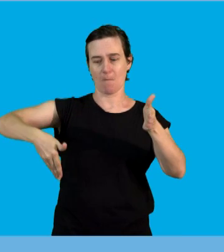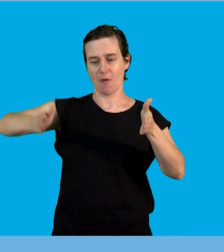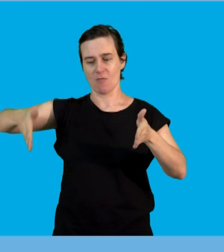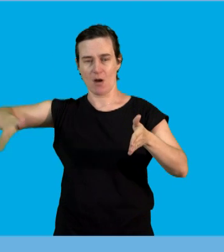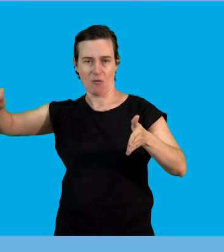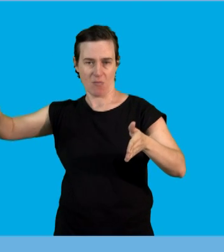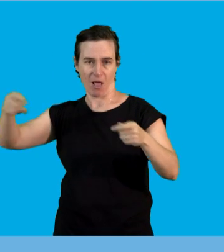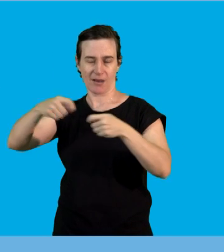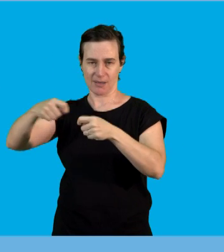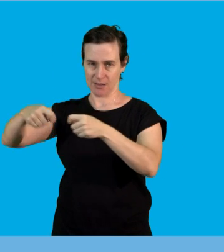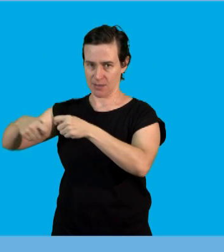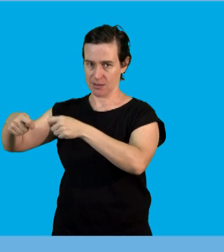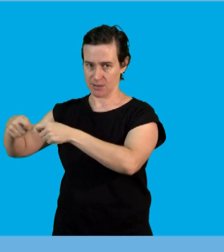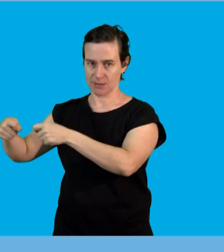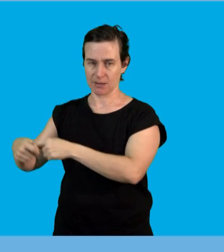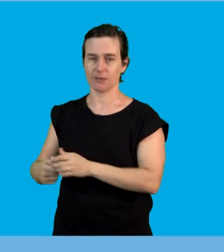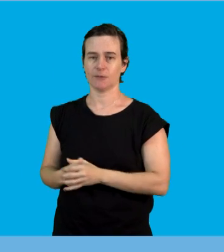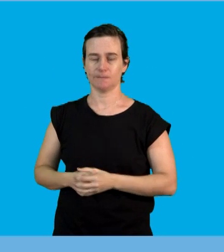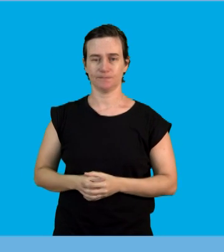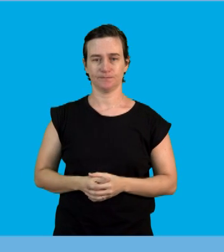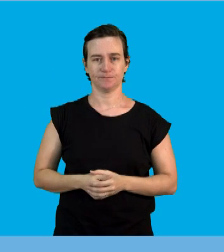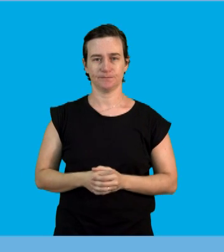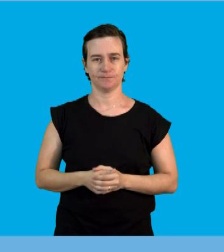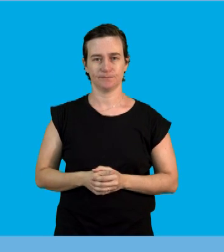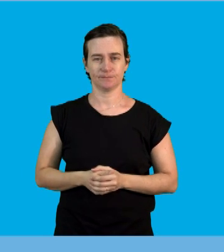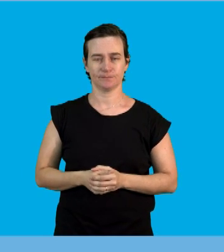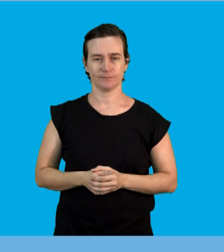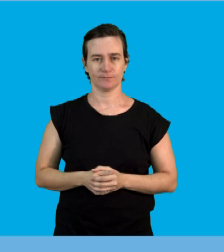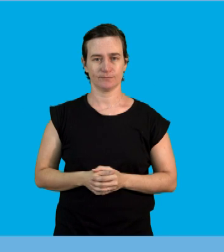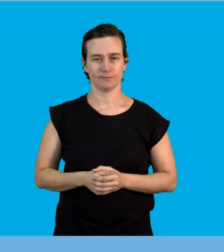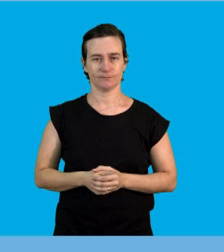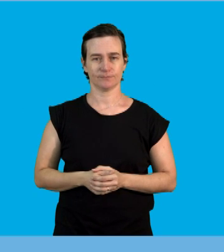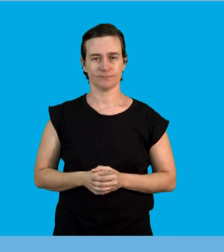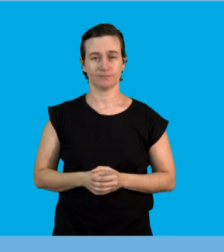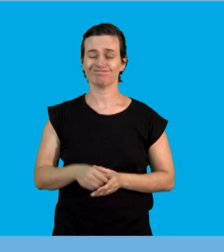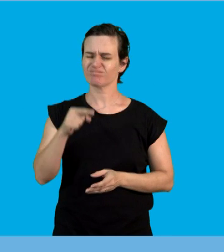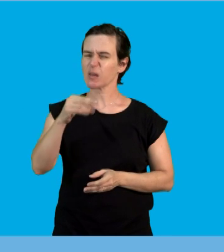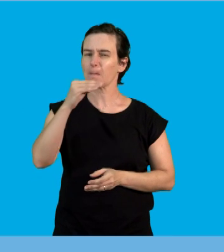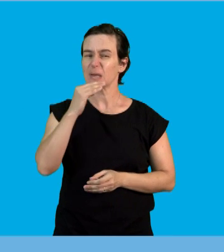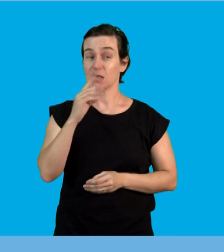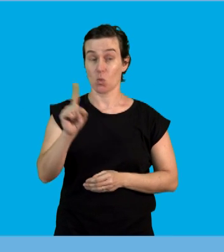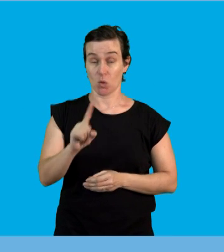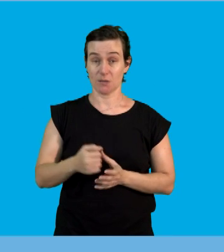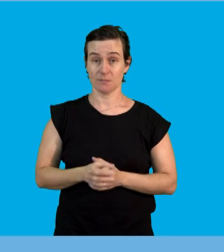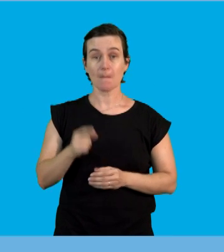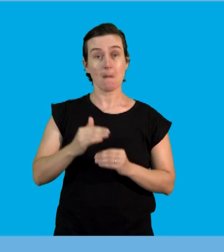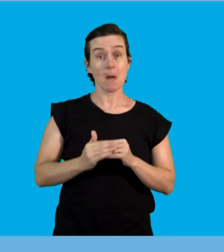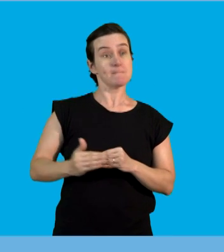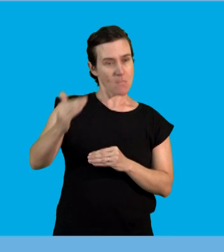own parallel circuit, to the main circuit in their own parallel circuit. Which then means, because there's more than